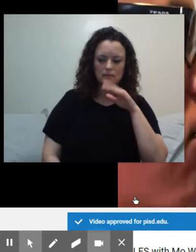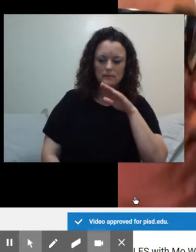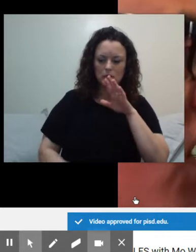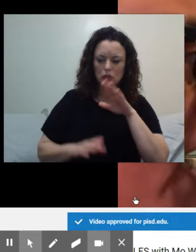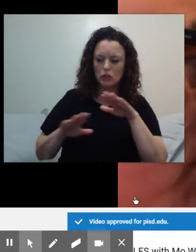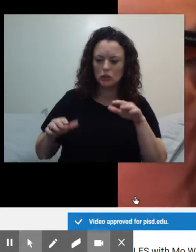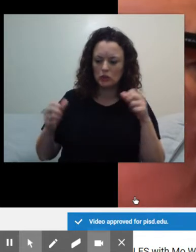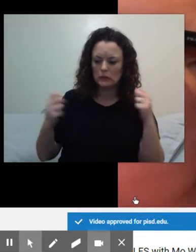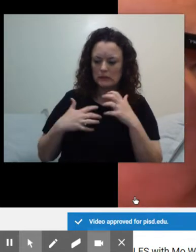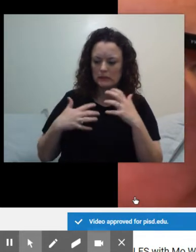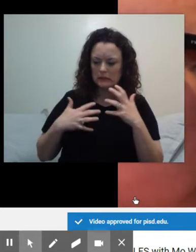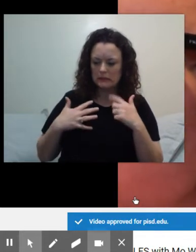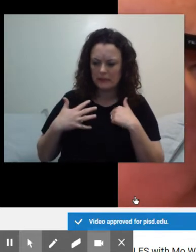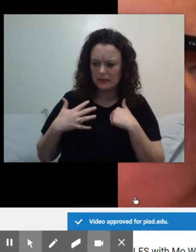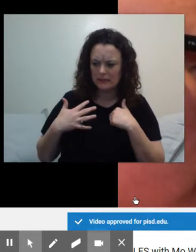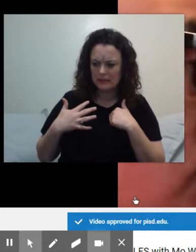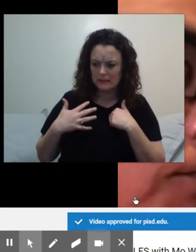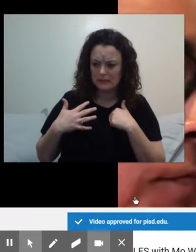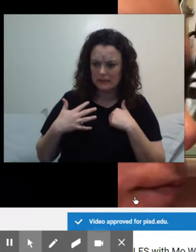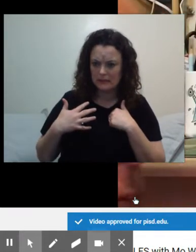Children terrify me.